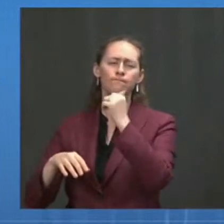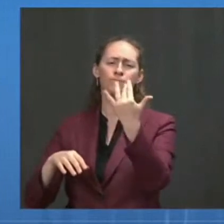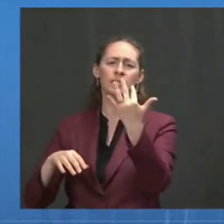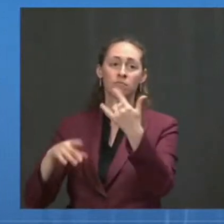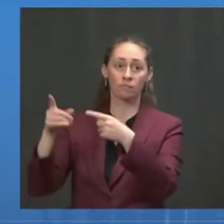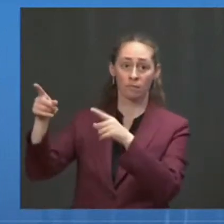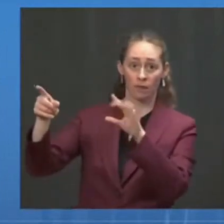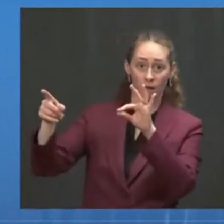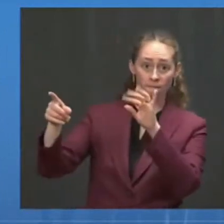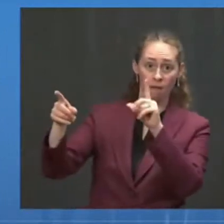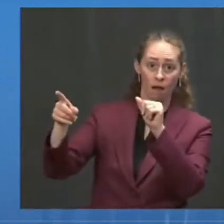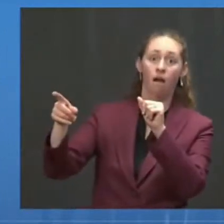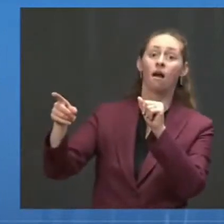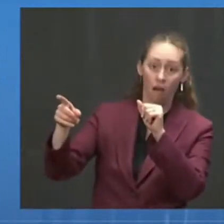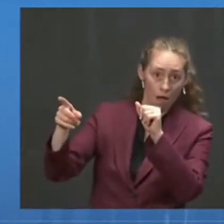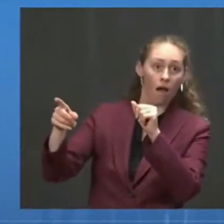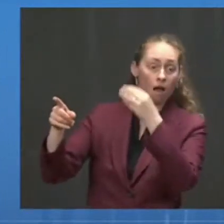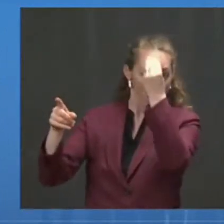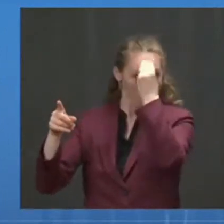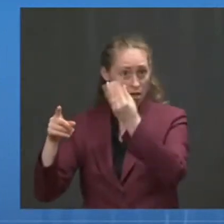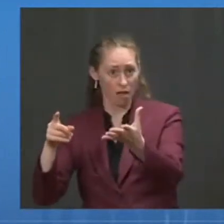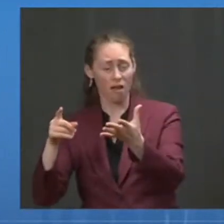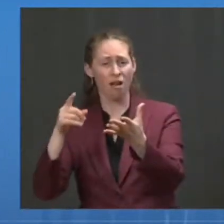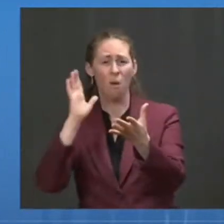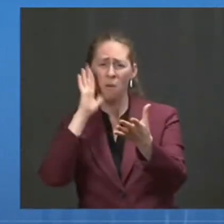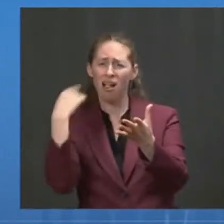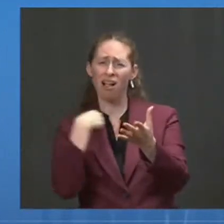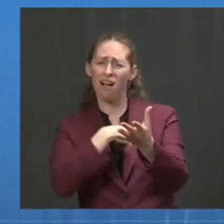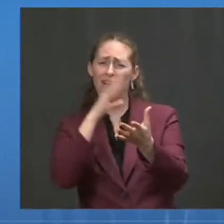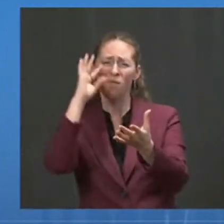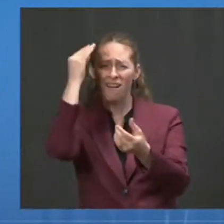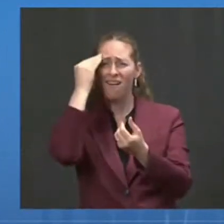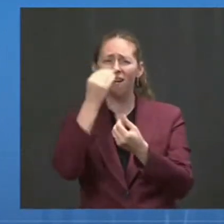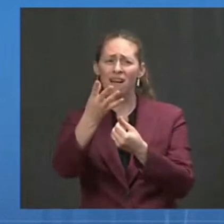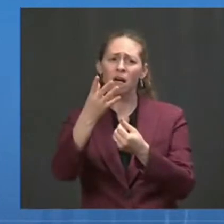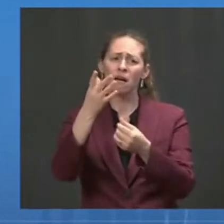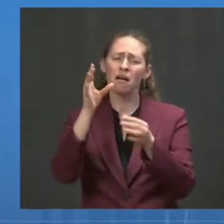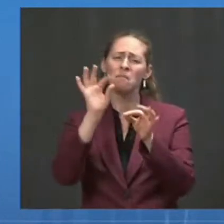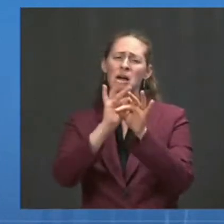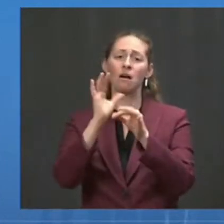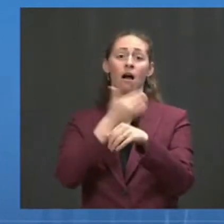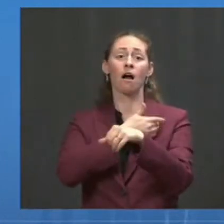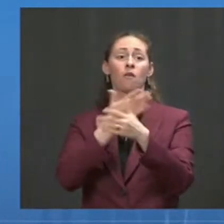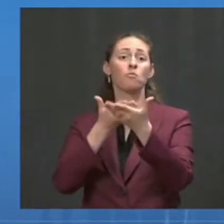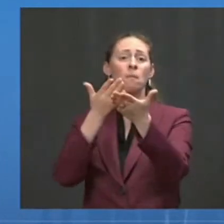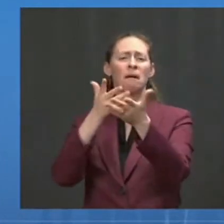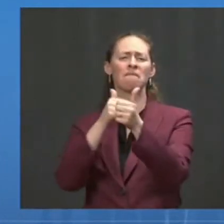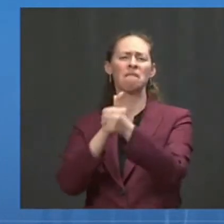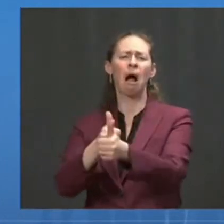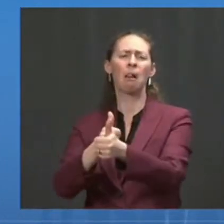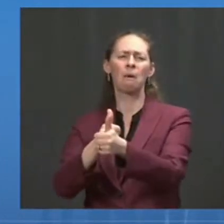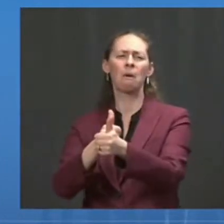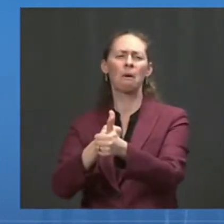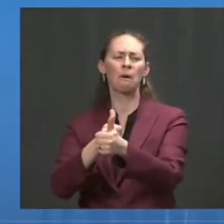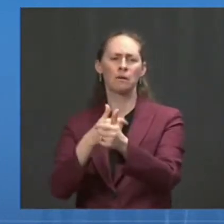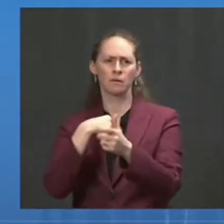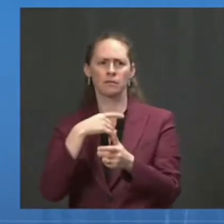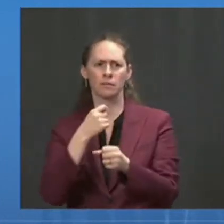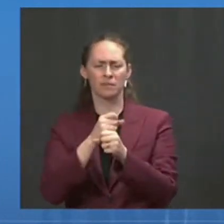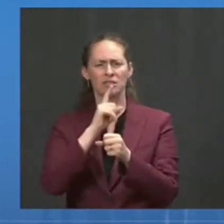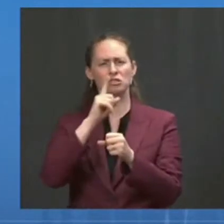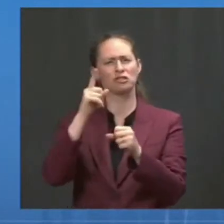coming several days, and to follow recommendations so we can follow safety signals here as well.